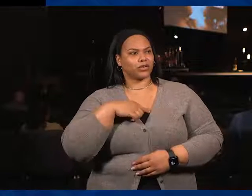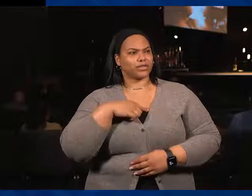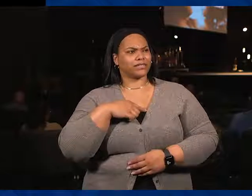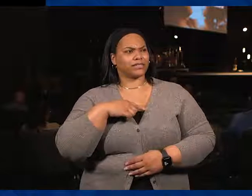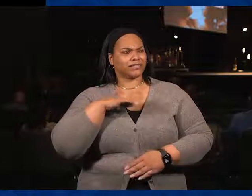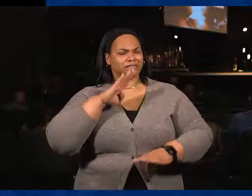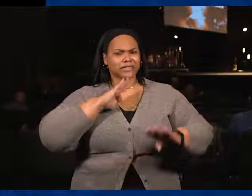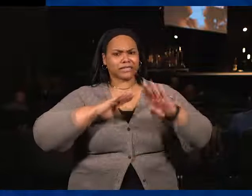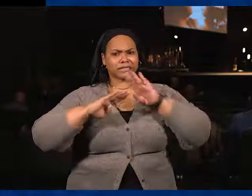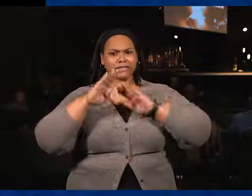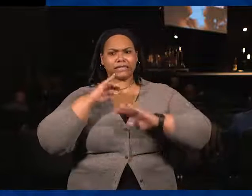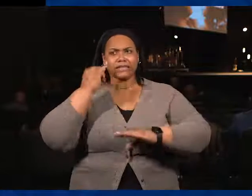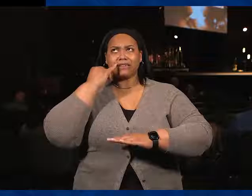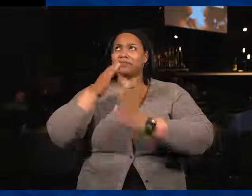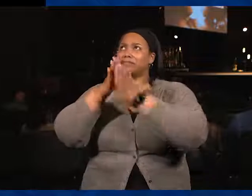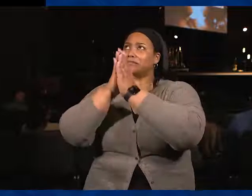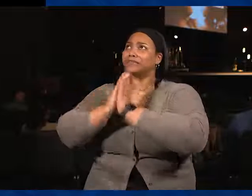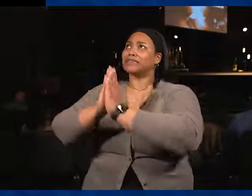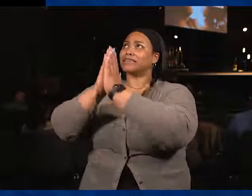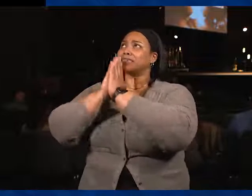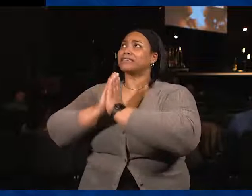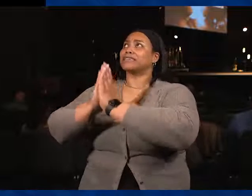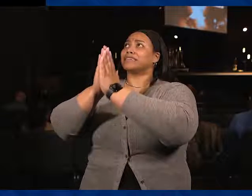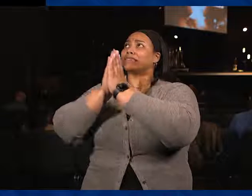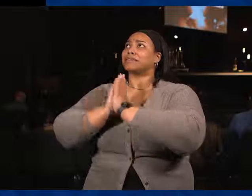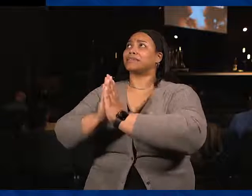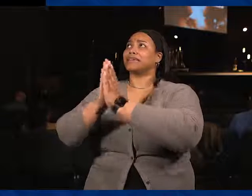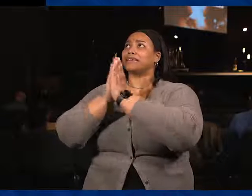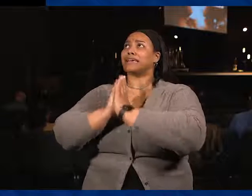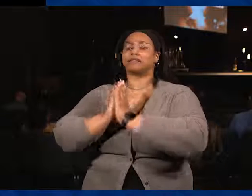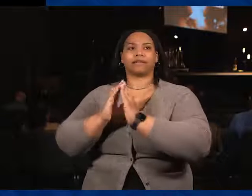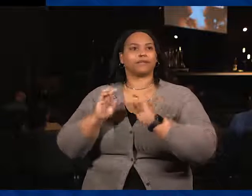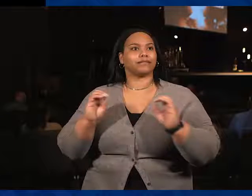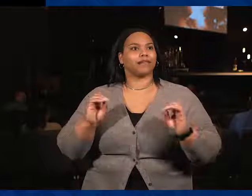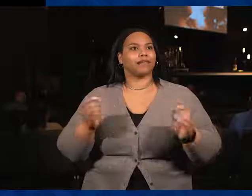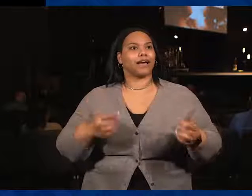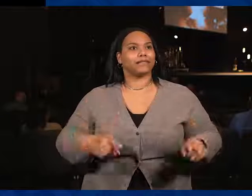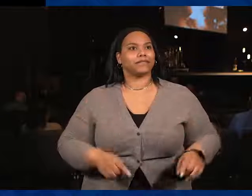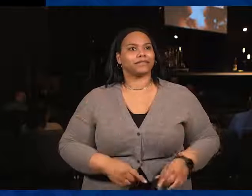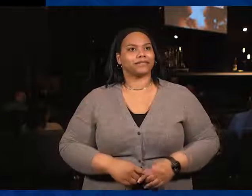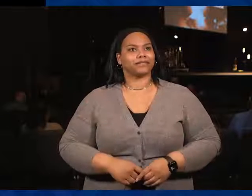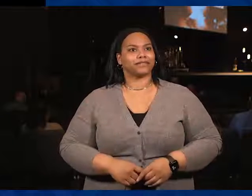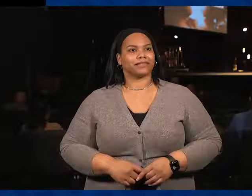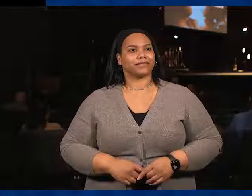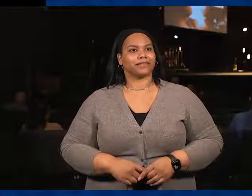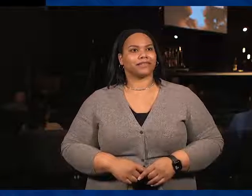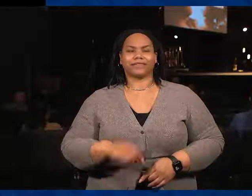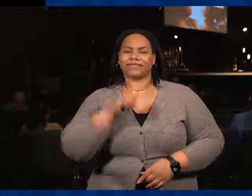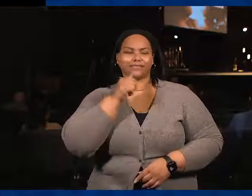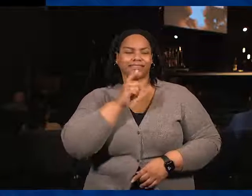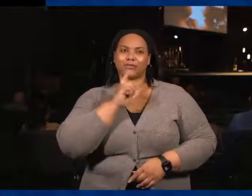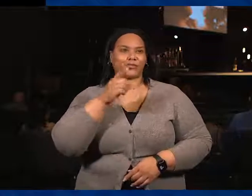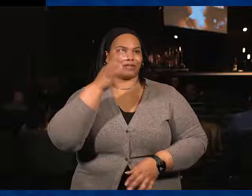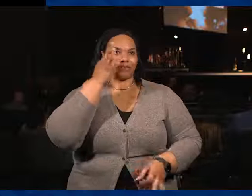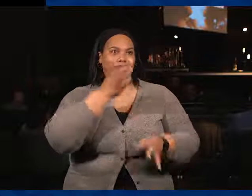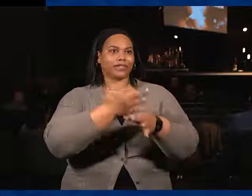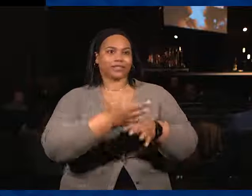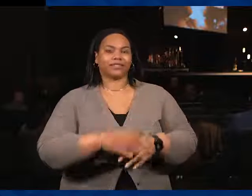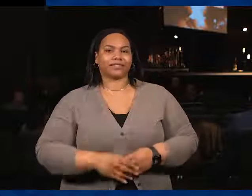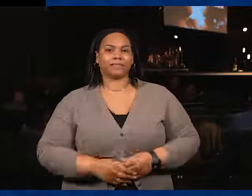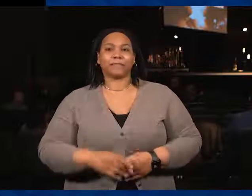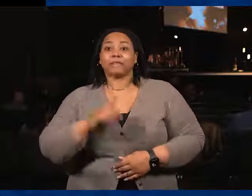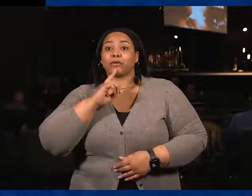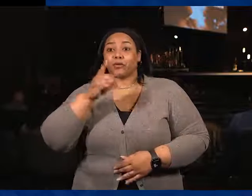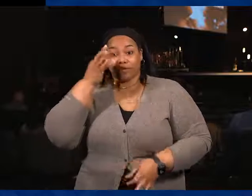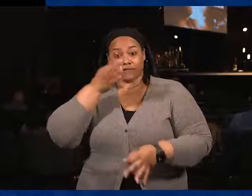when we pray and God doesn't do what we ask God to do. Friends, that's not real faith.